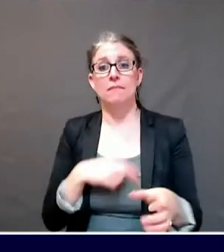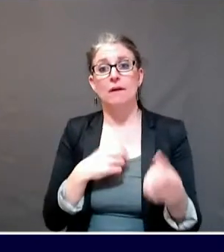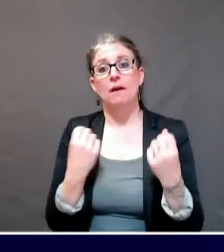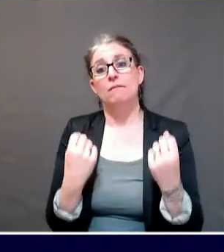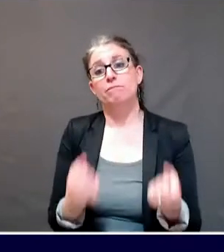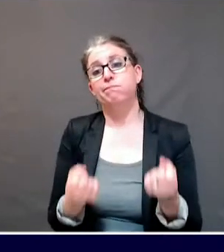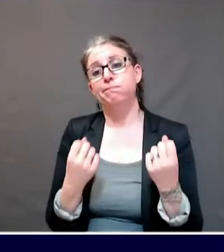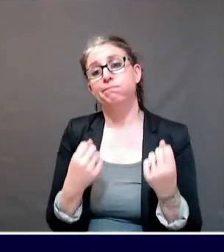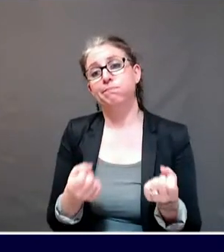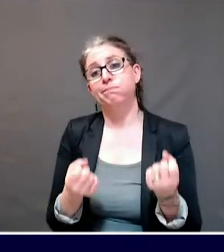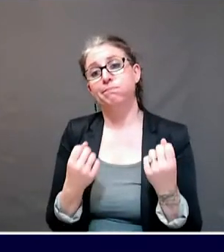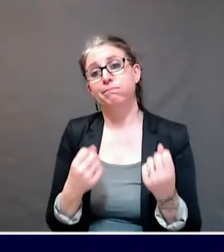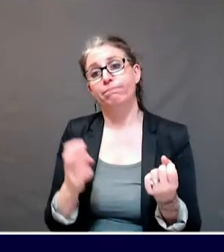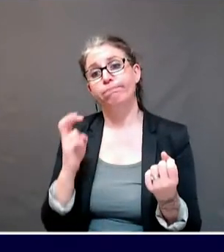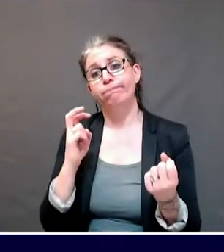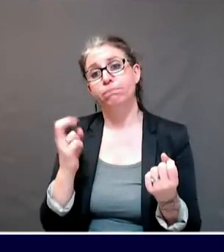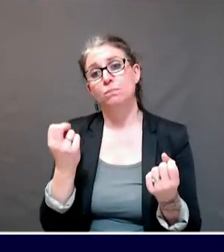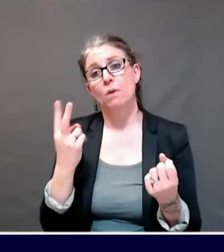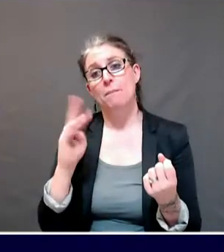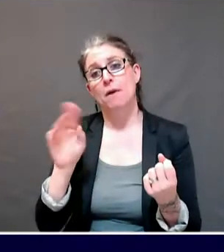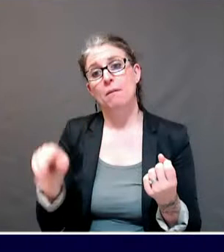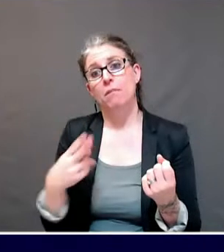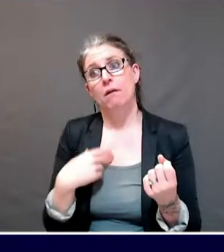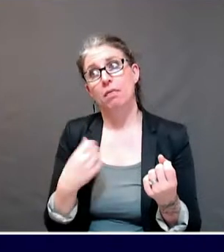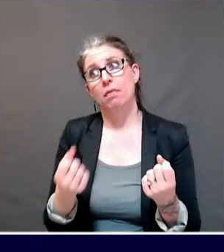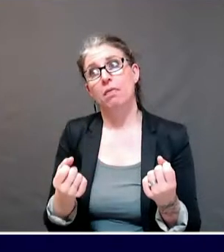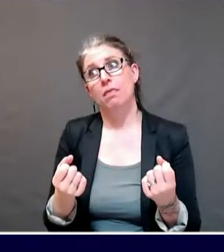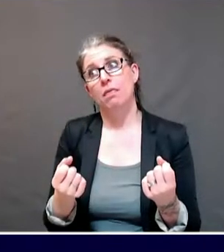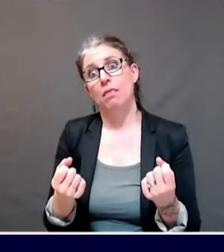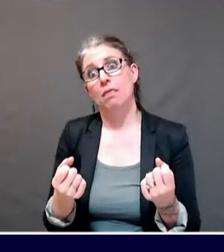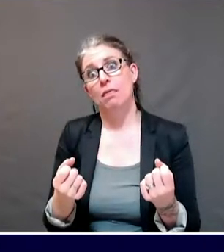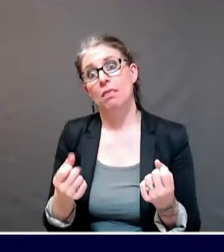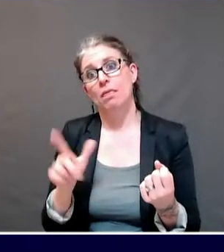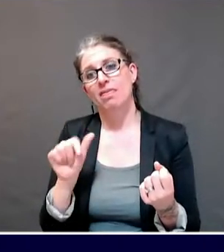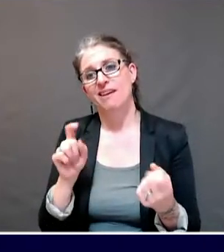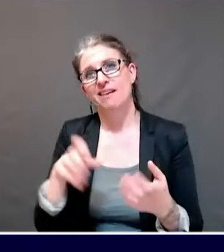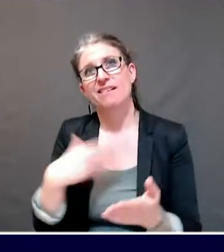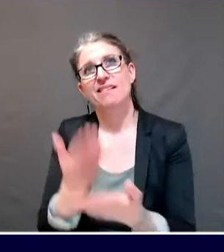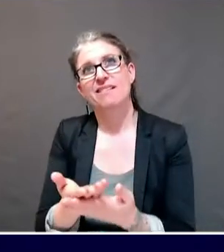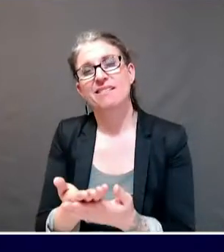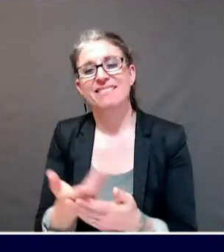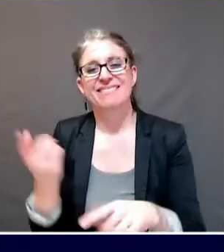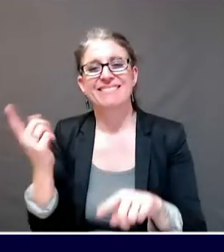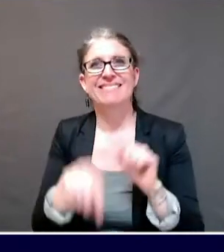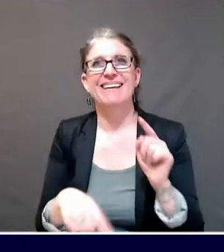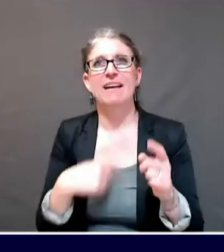be, looking back, an unequivocal yes. It's my goal, but at this time, I can't say that.